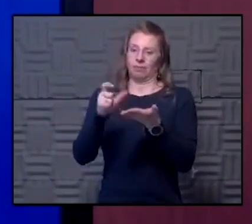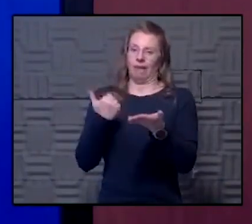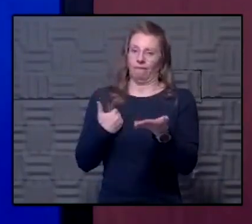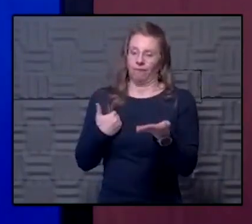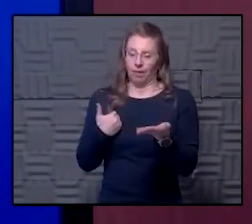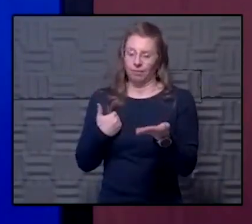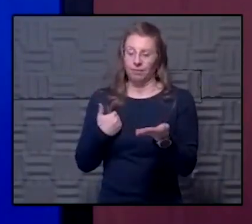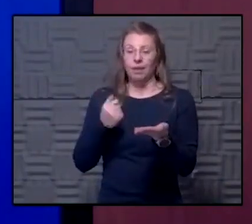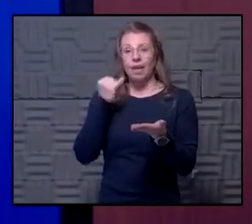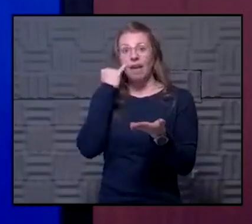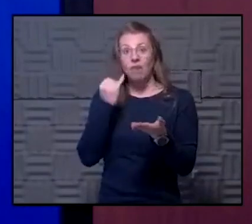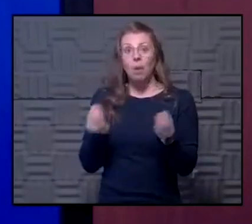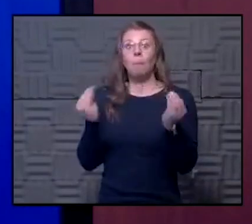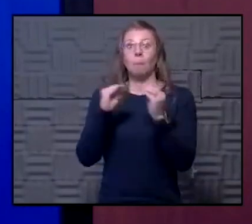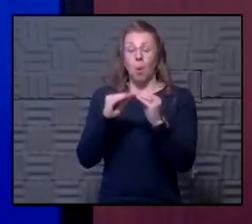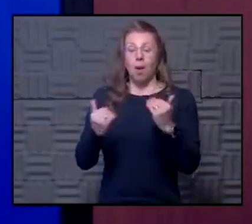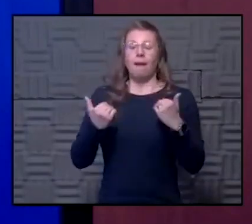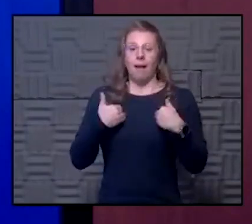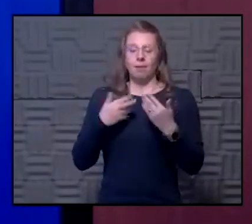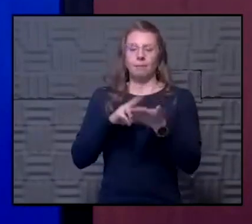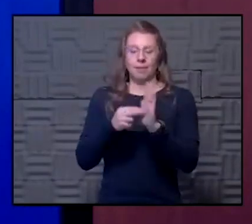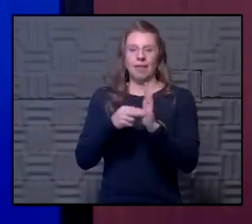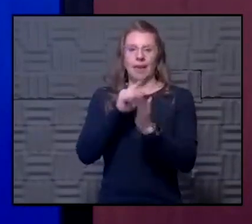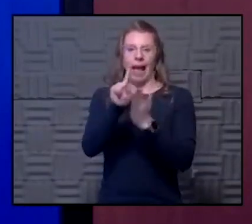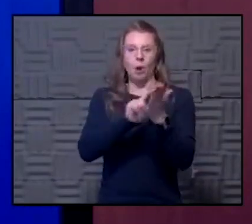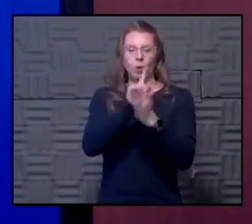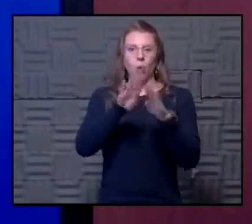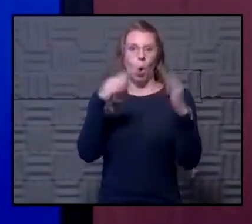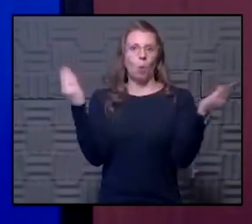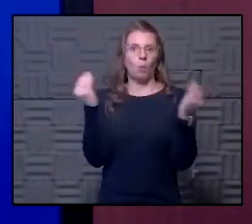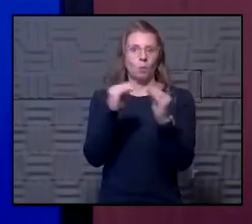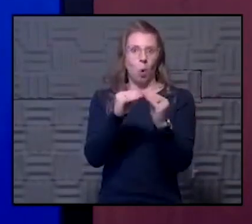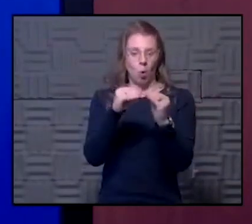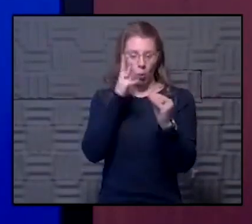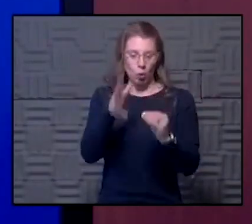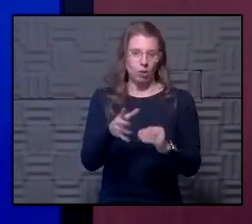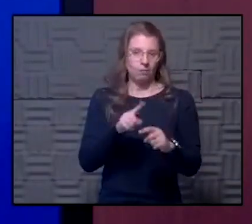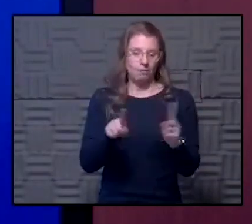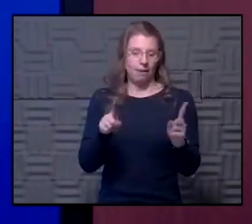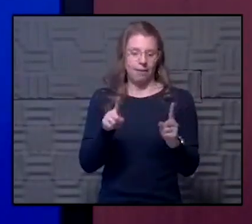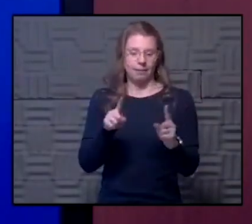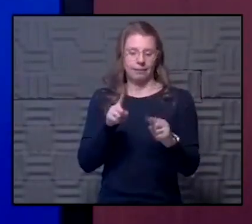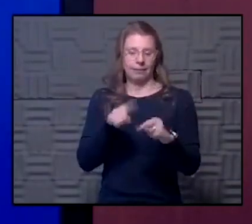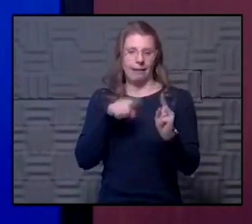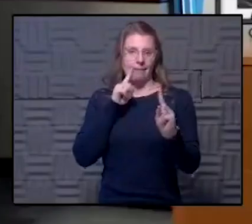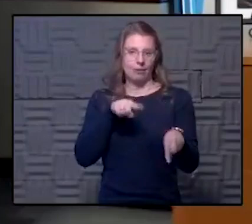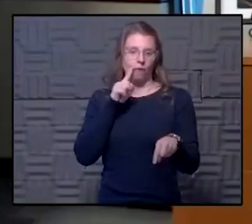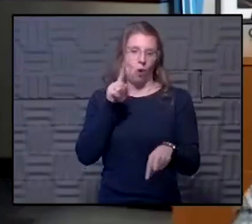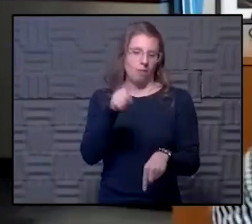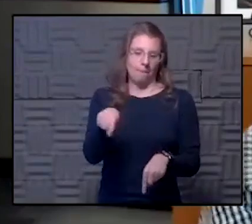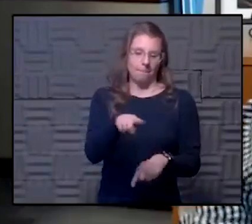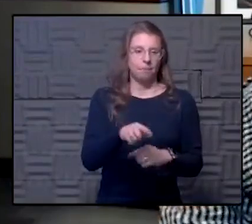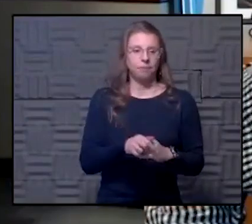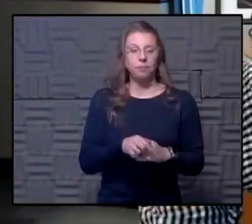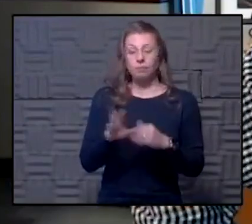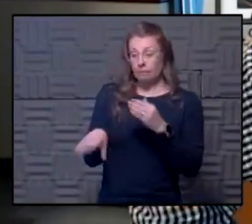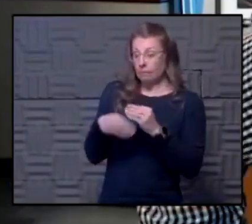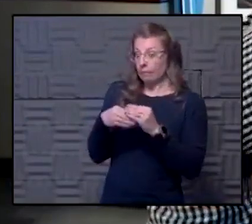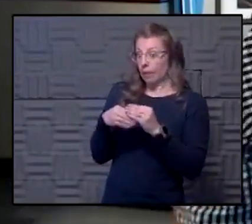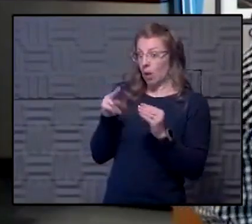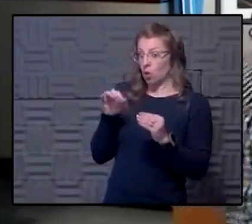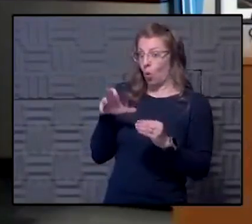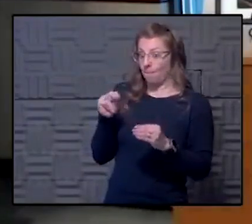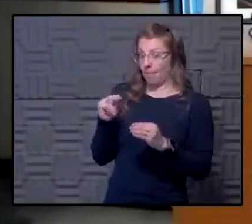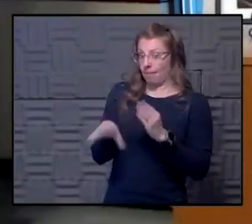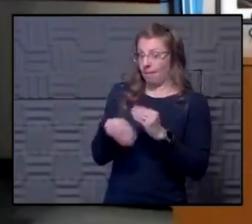supply, they would be vaccinating longer, but I can't answer specifically for them. If I may add, David,